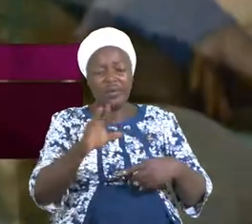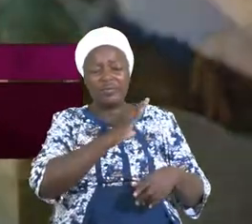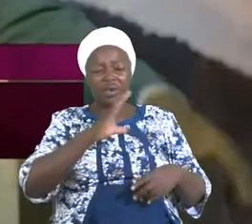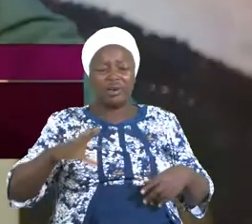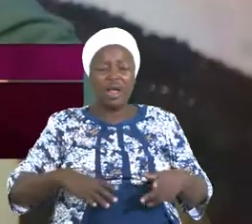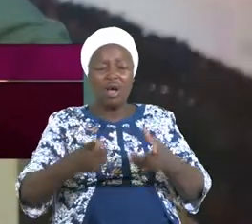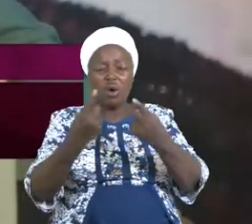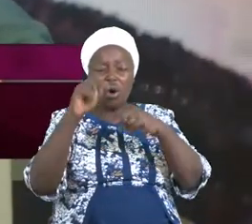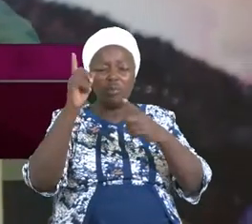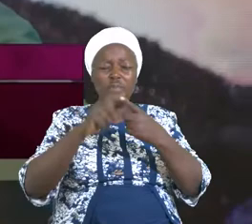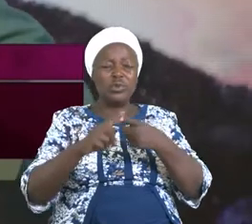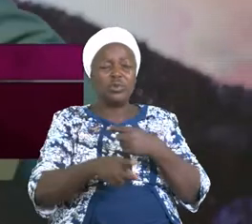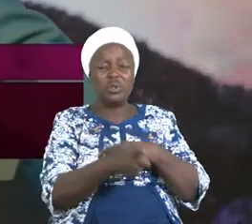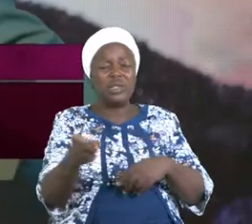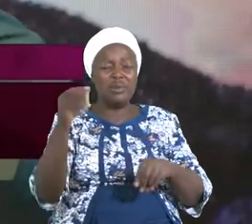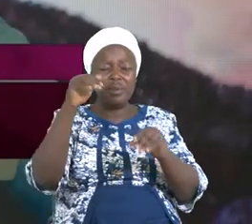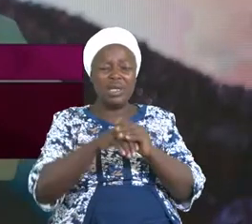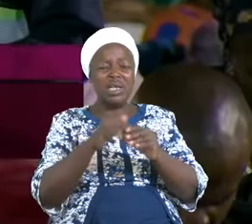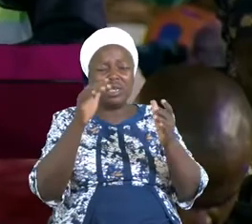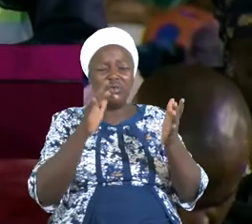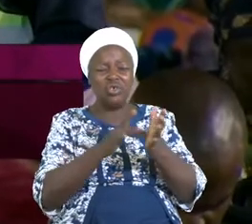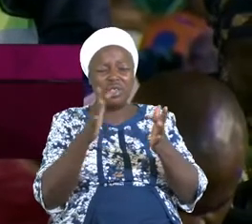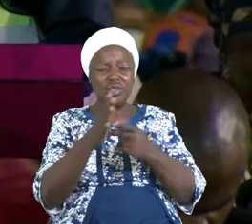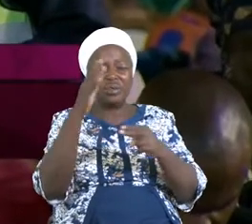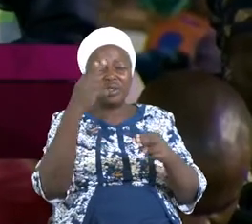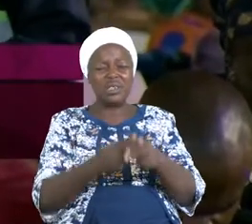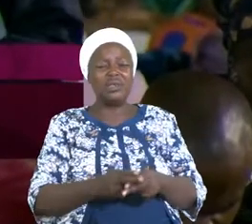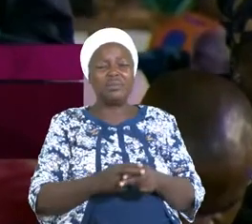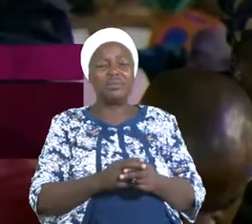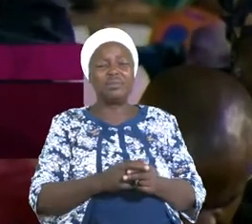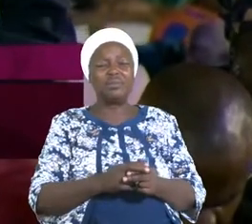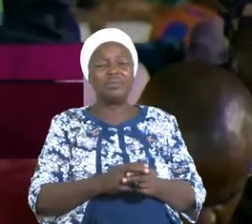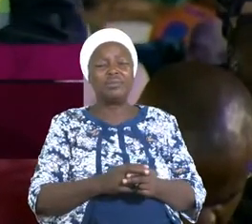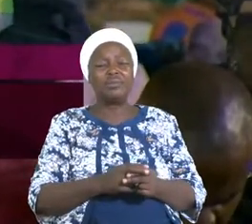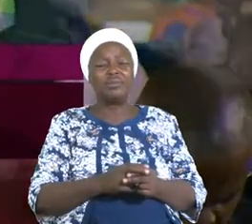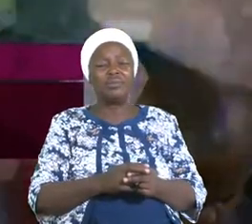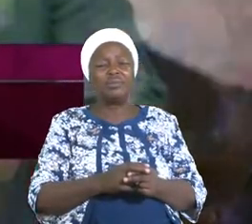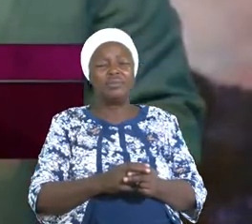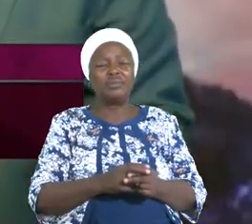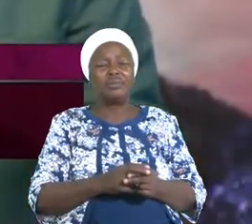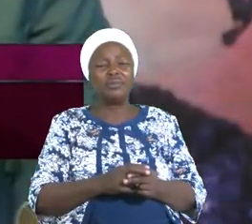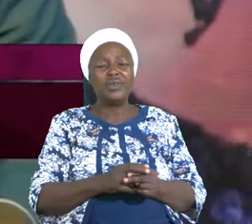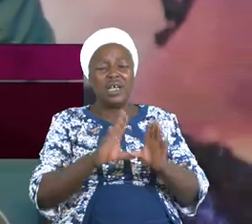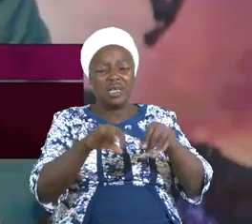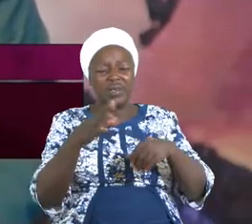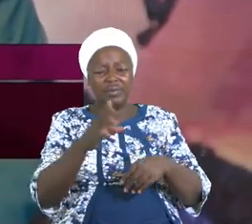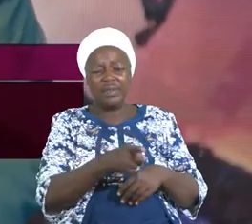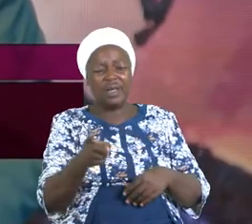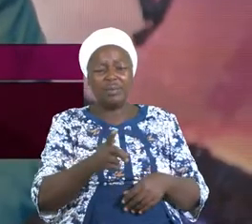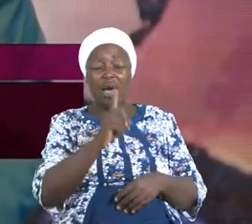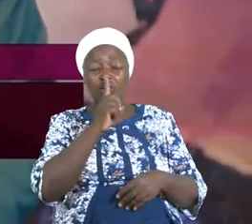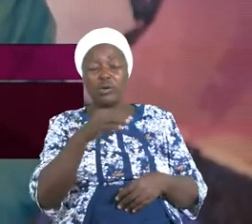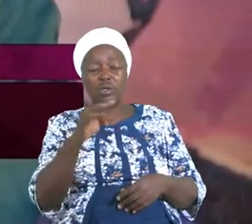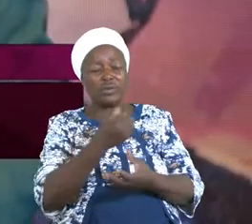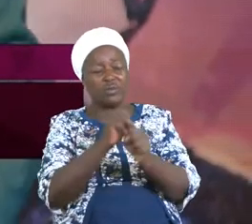unto them in Jesus' name. Give them assurance of salvation